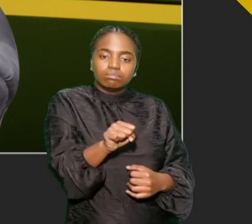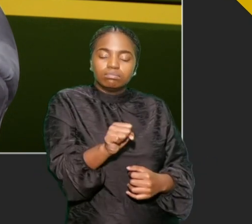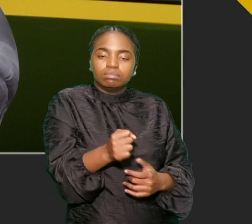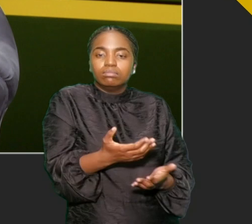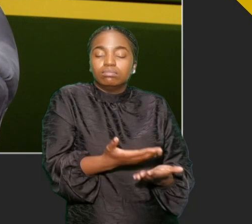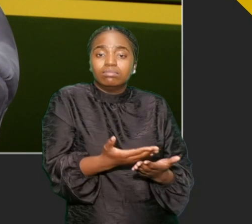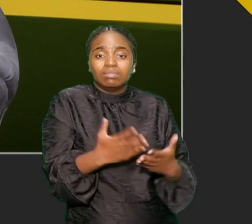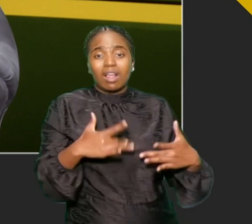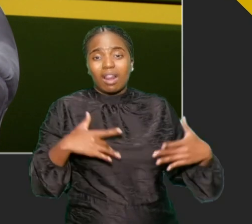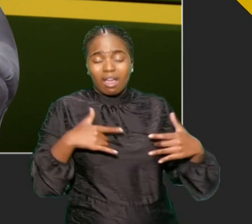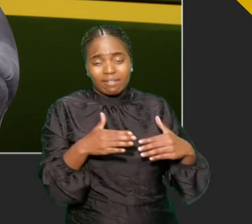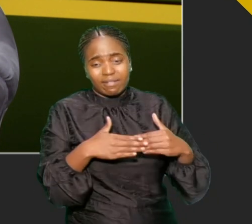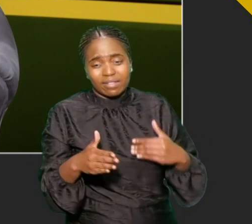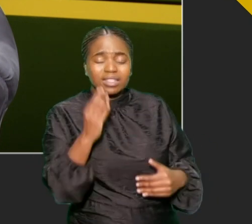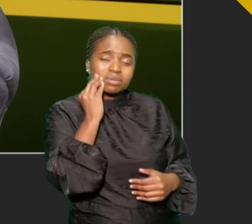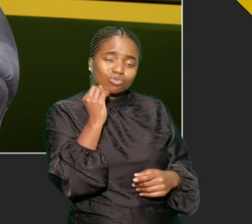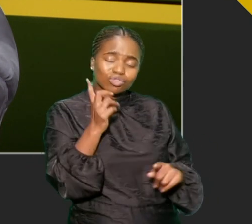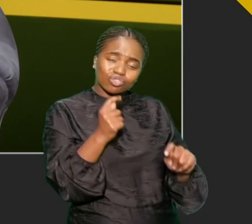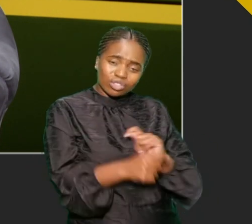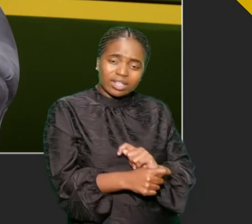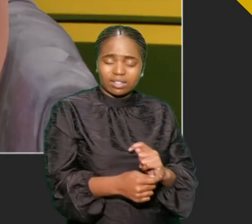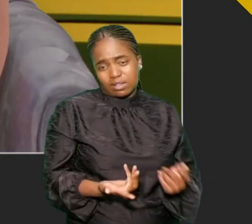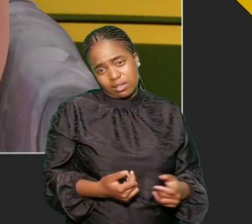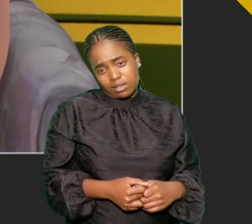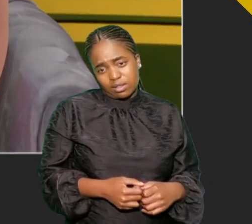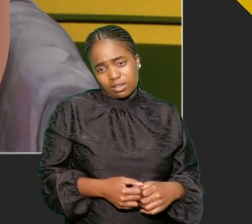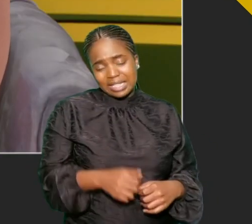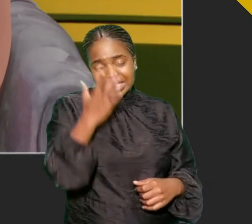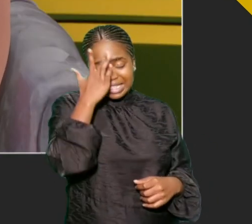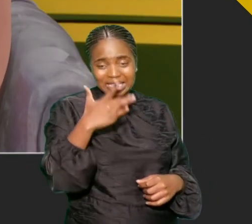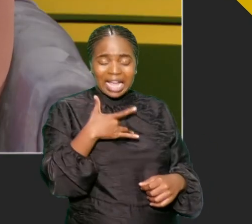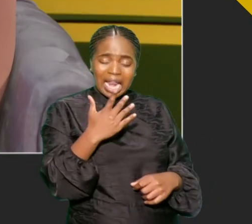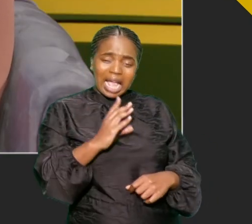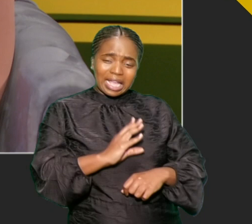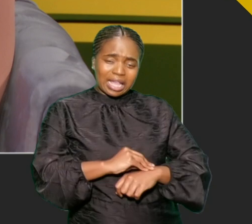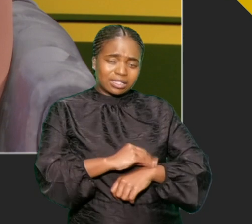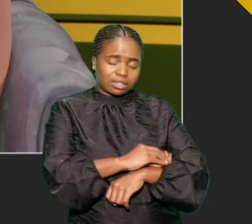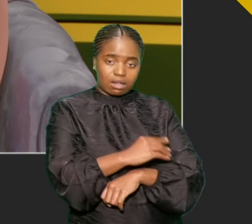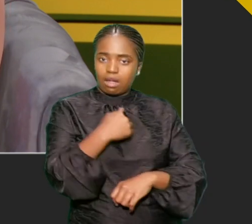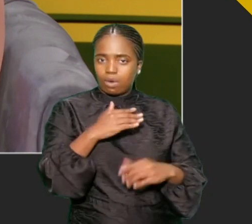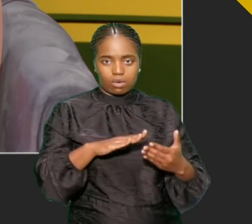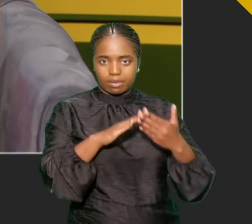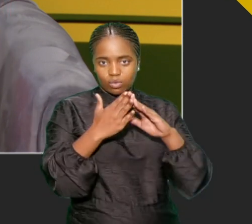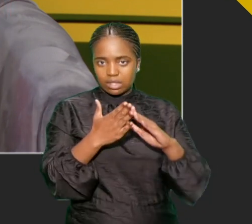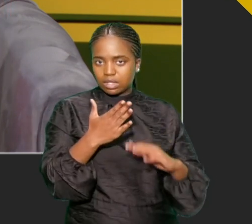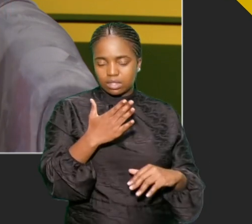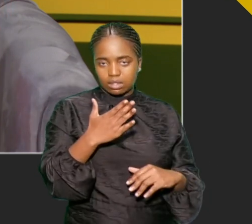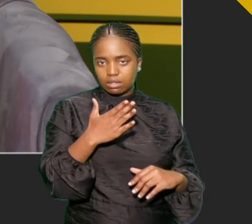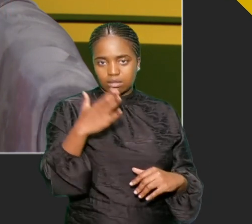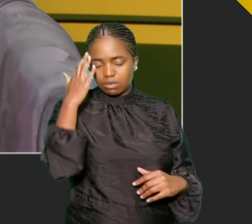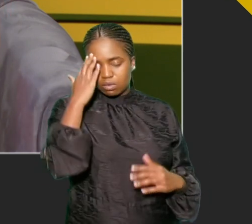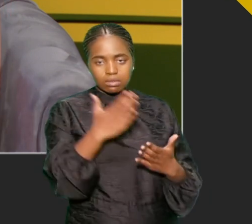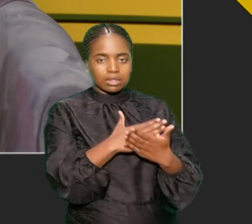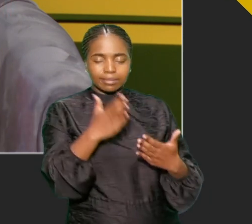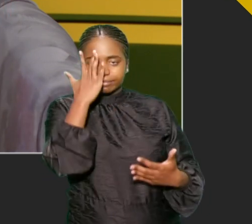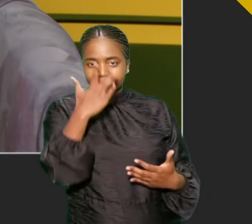a lifetime experience. And a life-changing or life-altering sickness like cancer. Because I mean, in our communities, you know, some of the